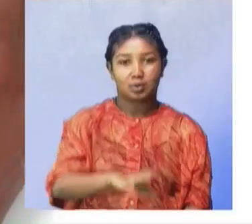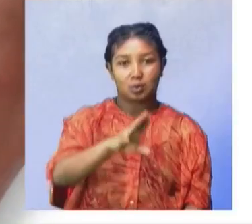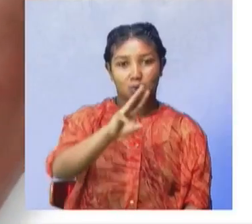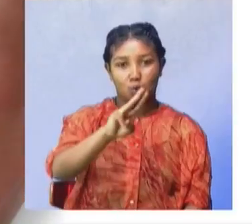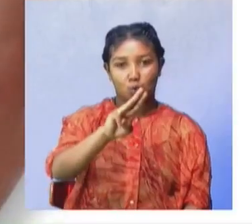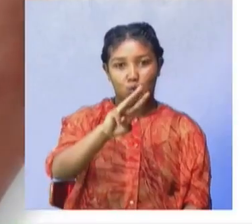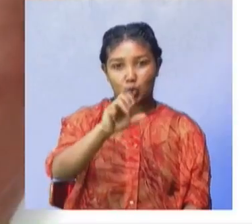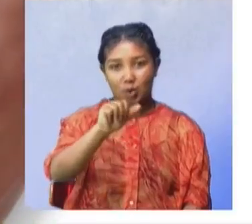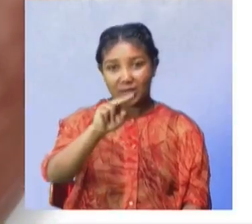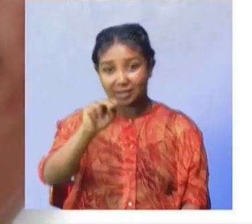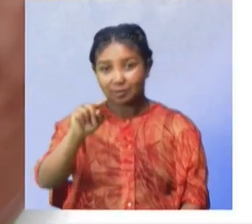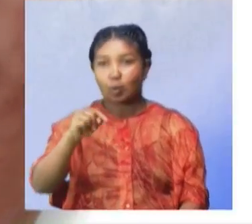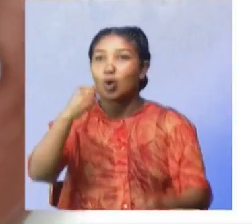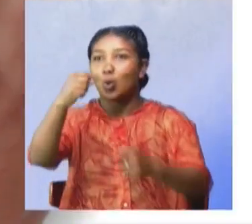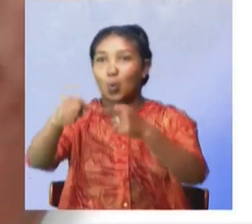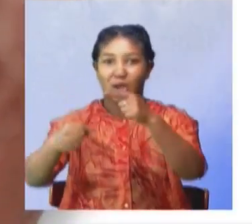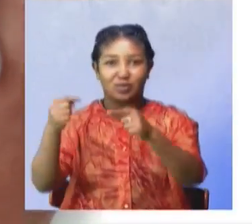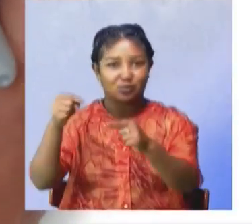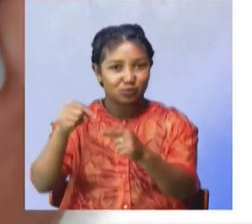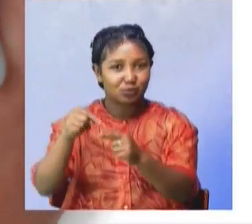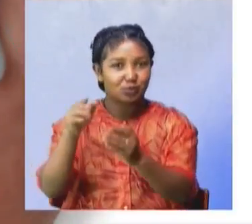to school.